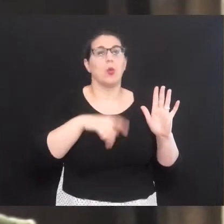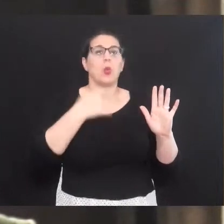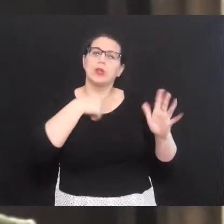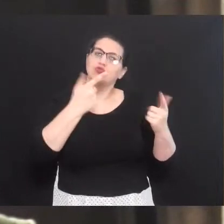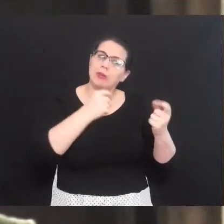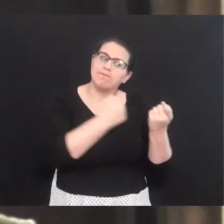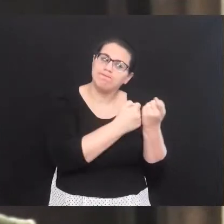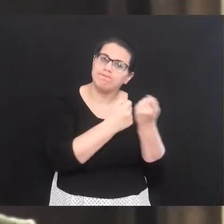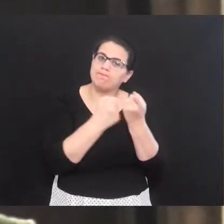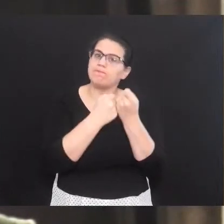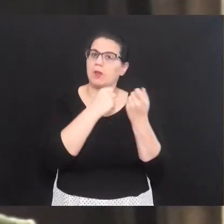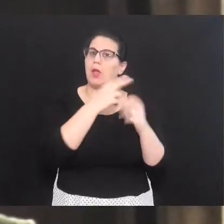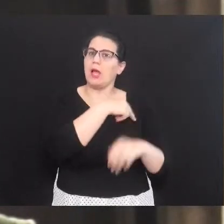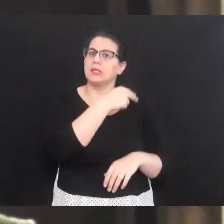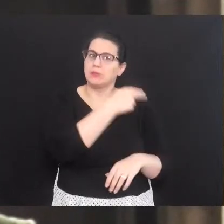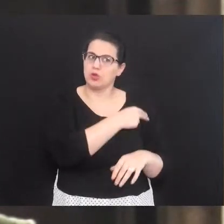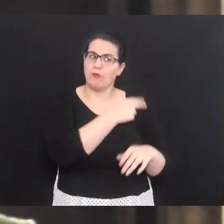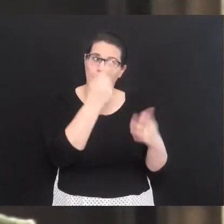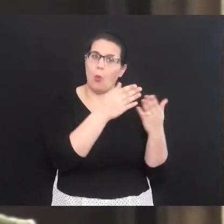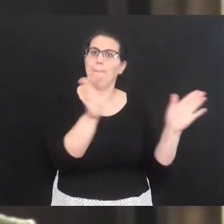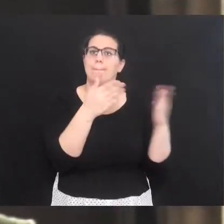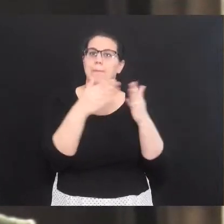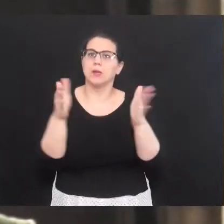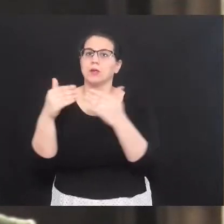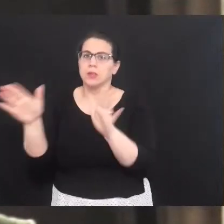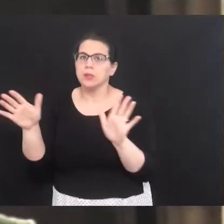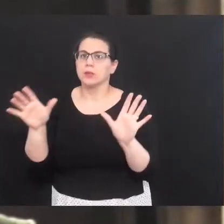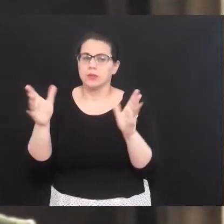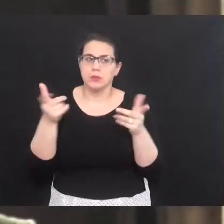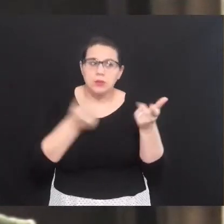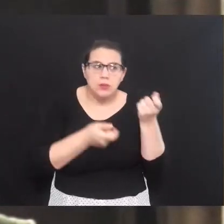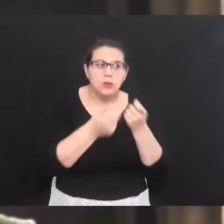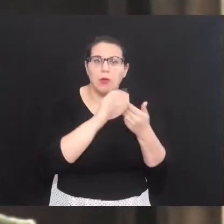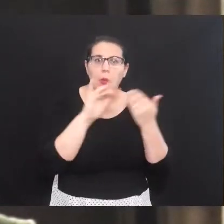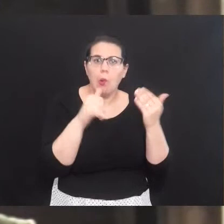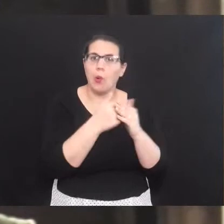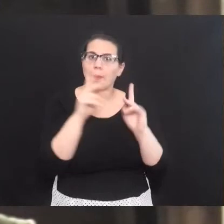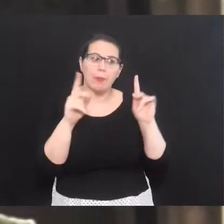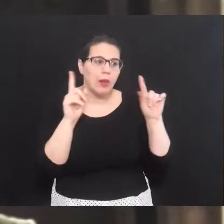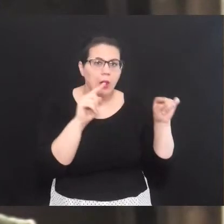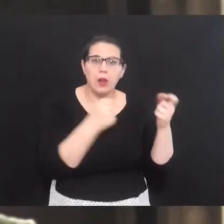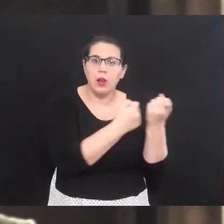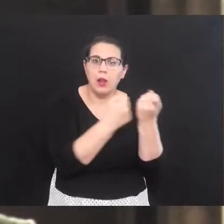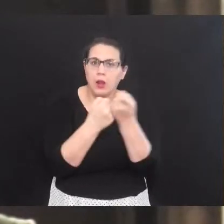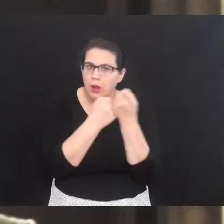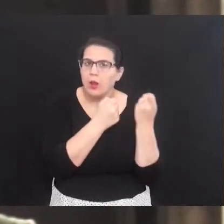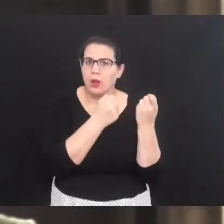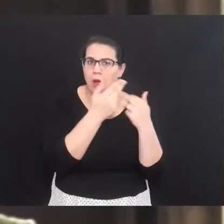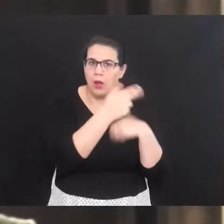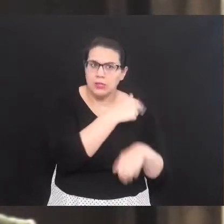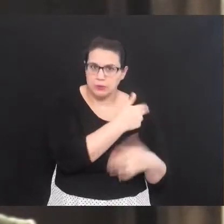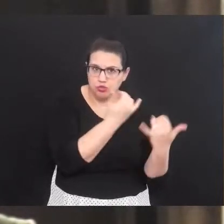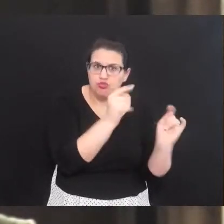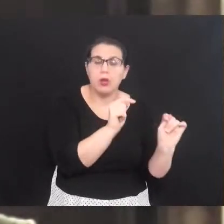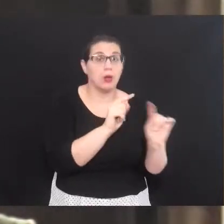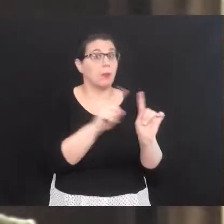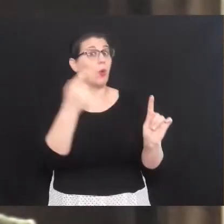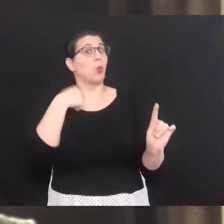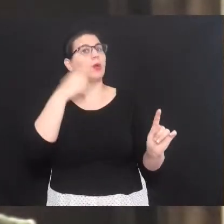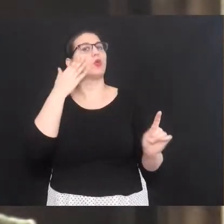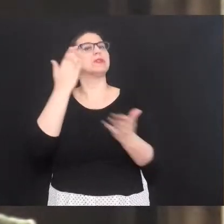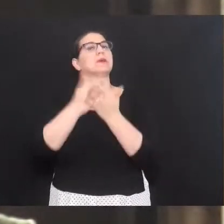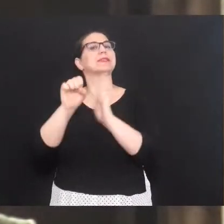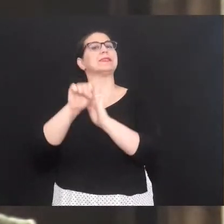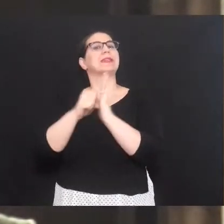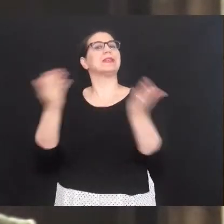hospital systems to maintain their capacity and supporting them, that we know that states like Idaho